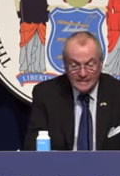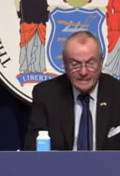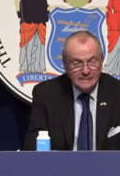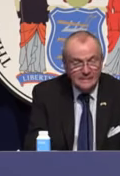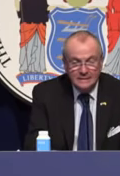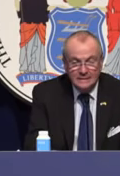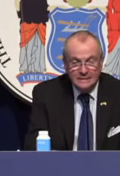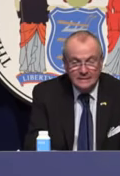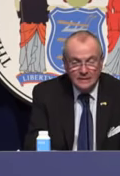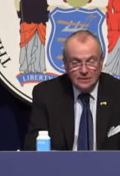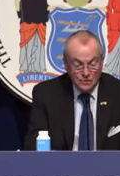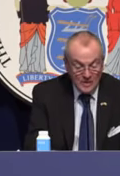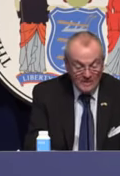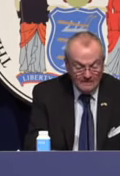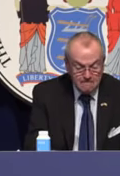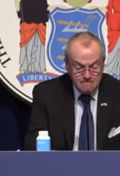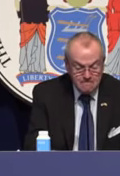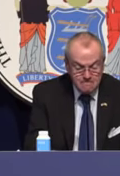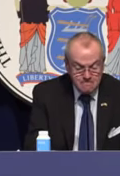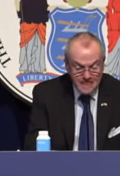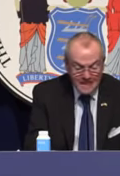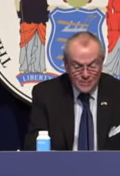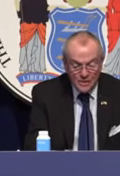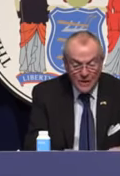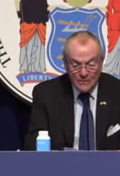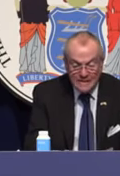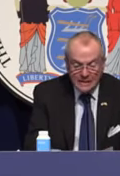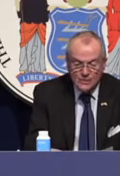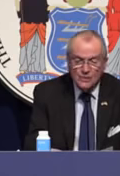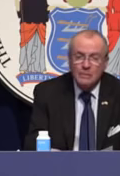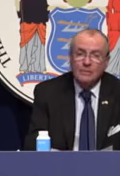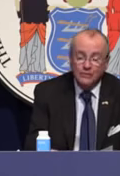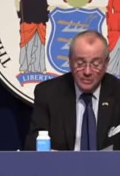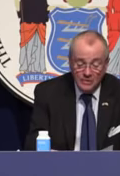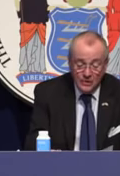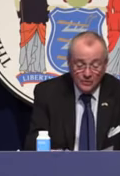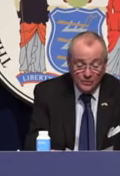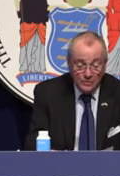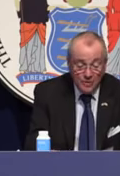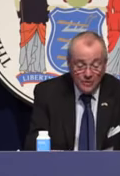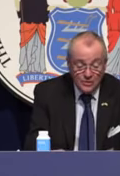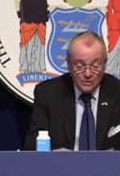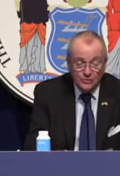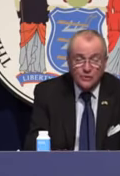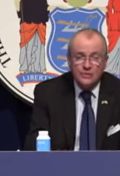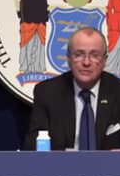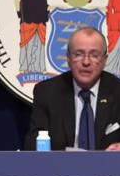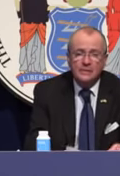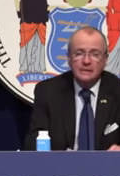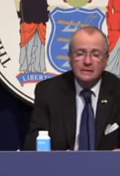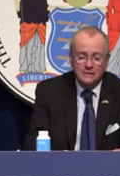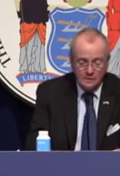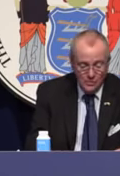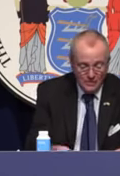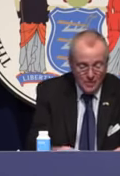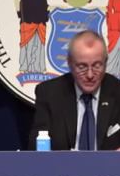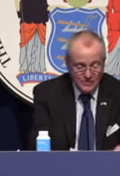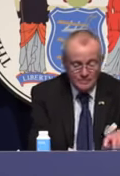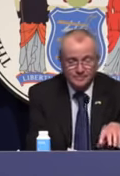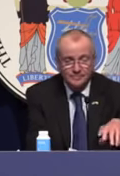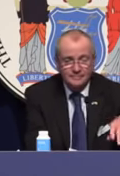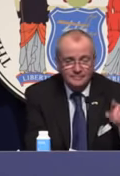7,228. Extraordinary. As we do every day, let's remember some of those from our New Jersey family who